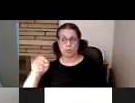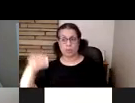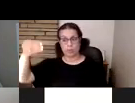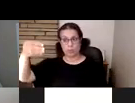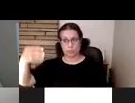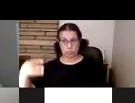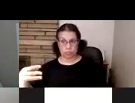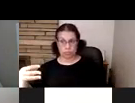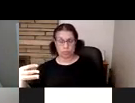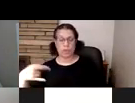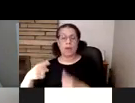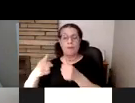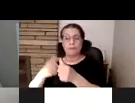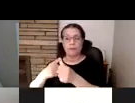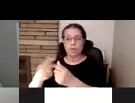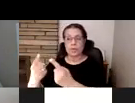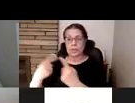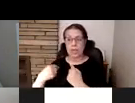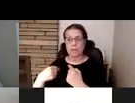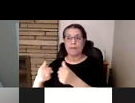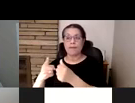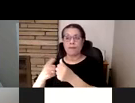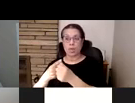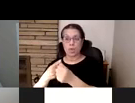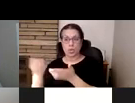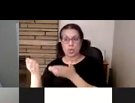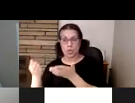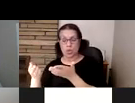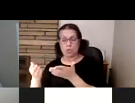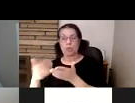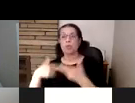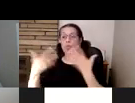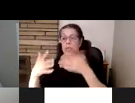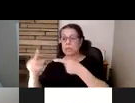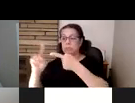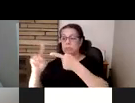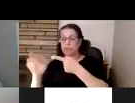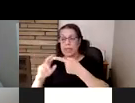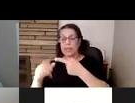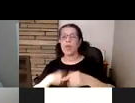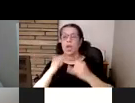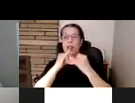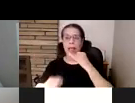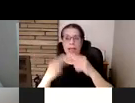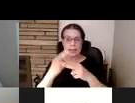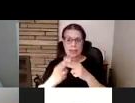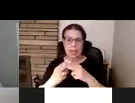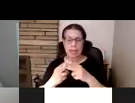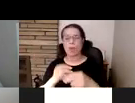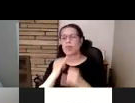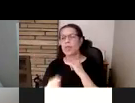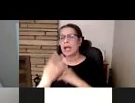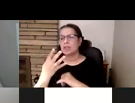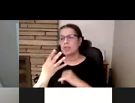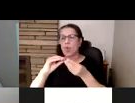on folks on a first come, first served basis. When it's your turn to speak, I will say your last name or the last 4 digits of your